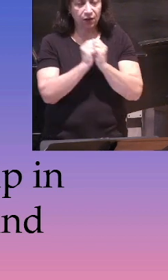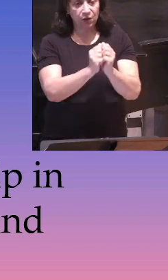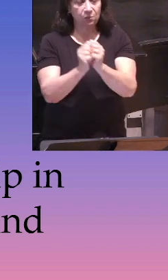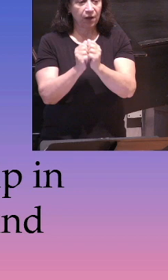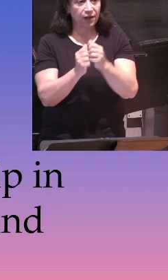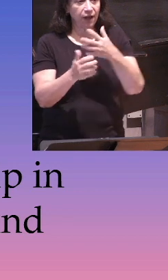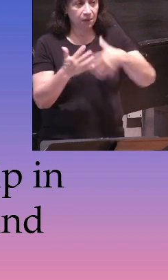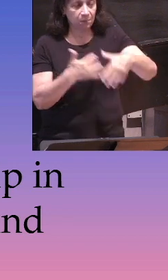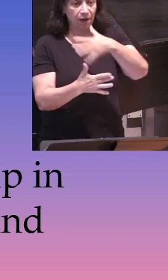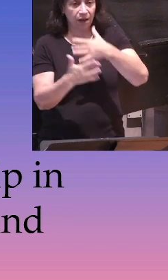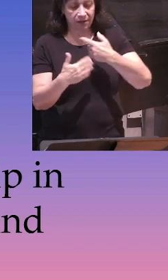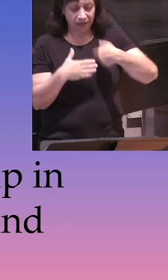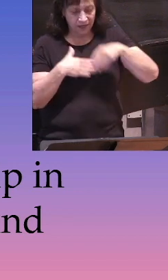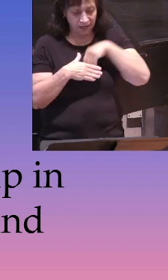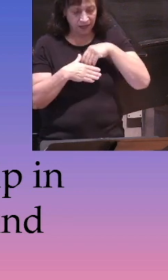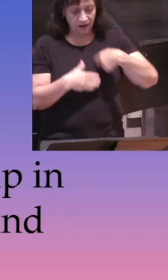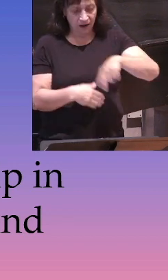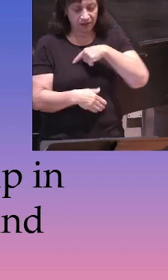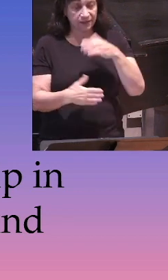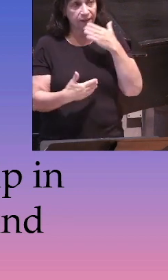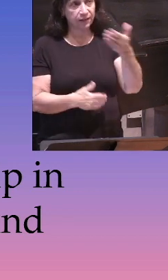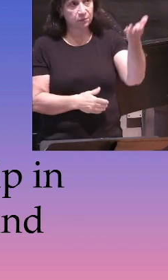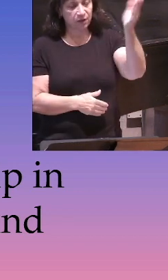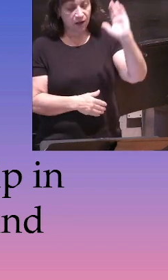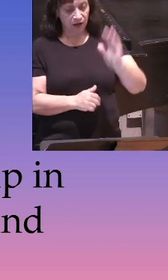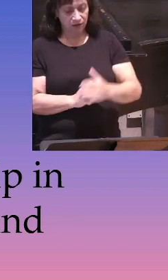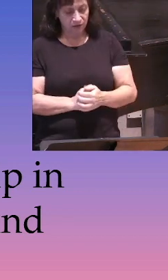us. Thanks be to God.